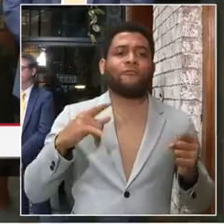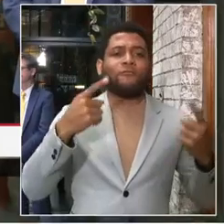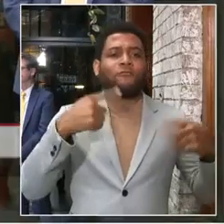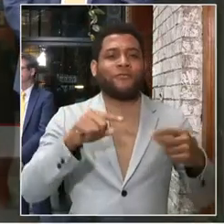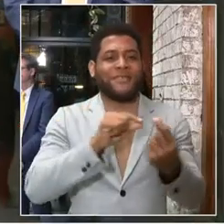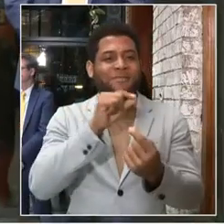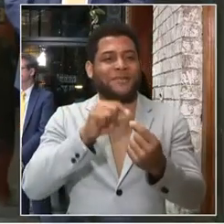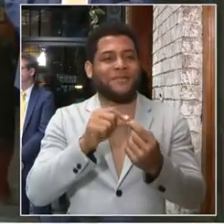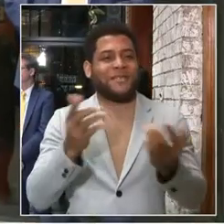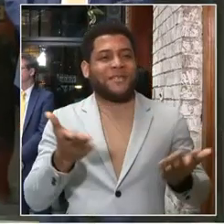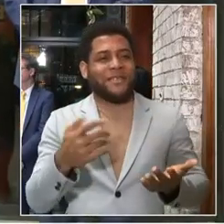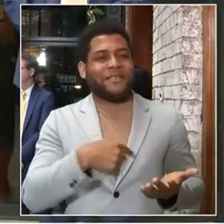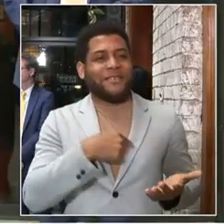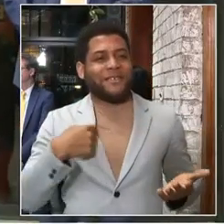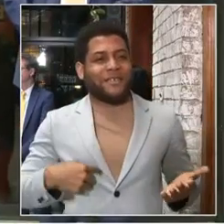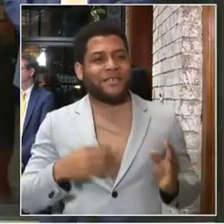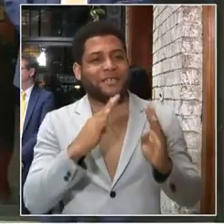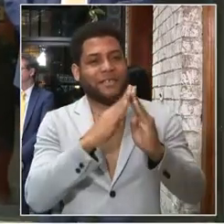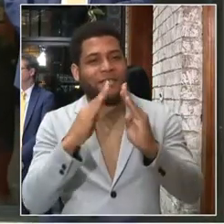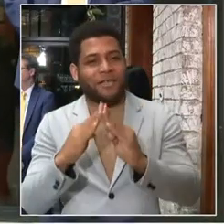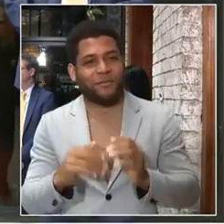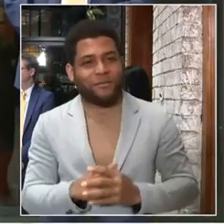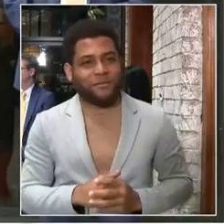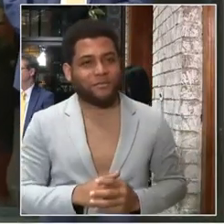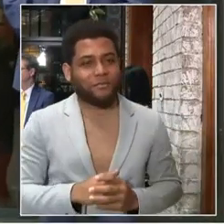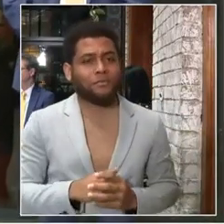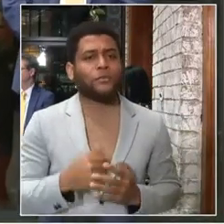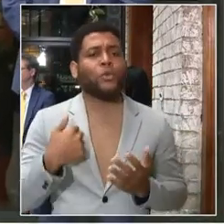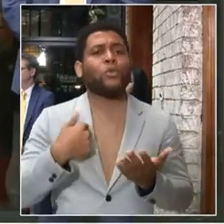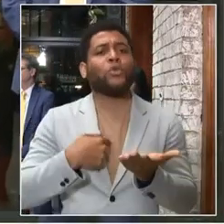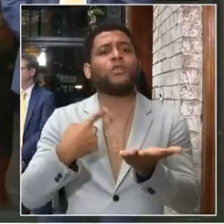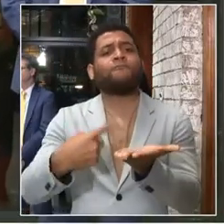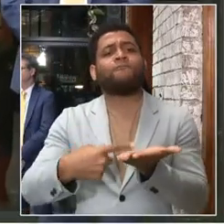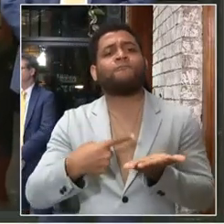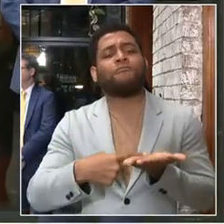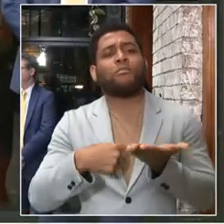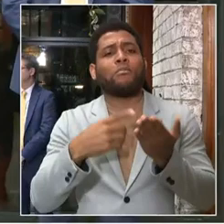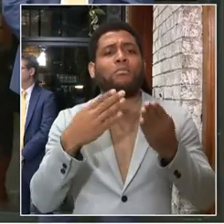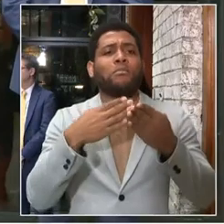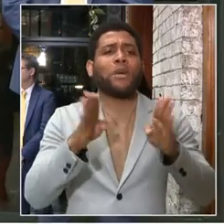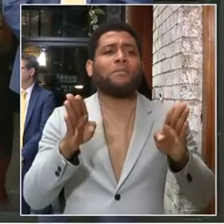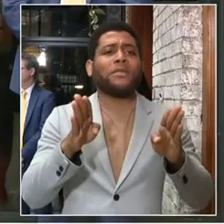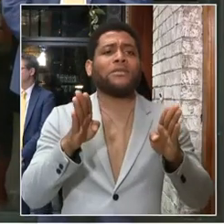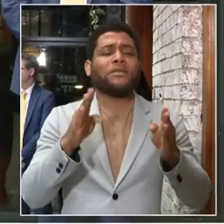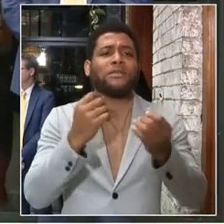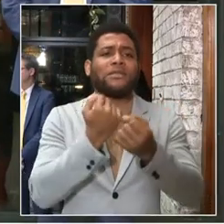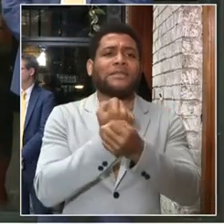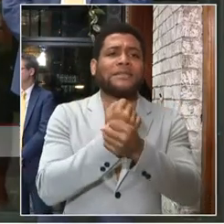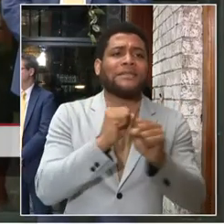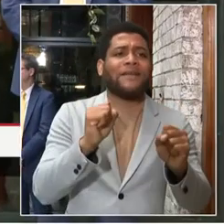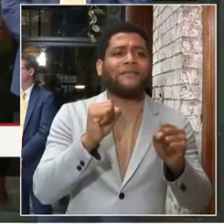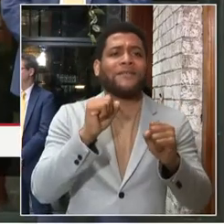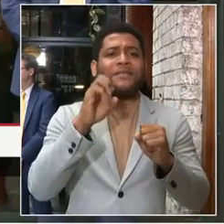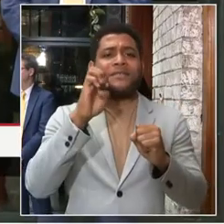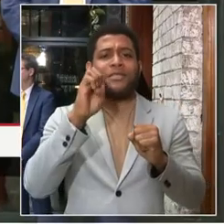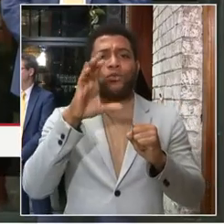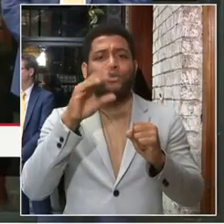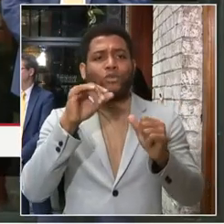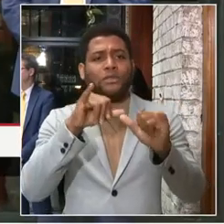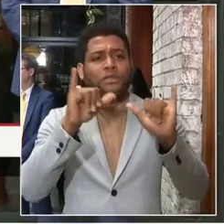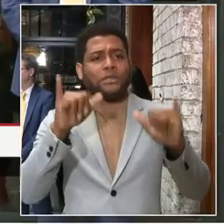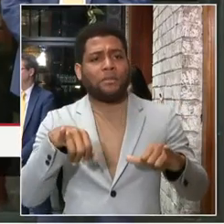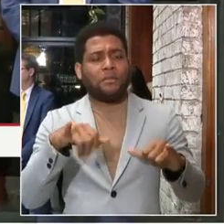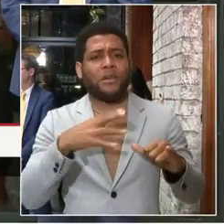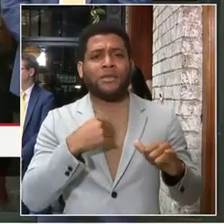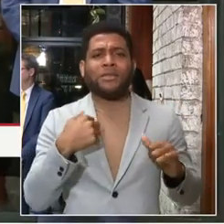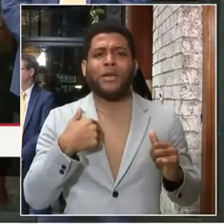and had a discussion about the district's public safety ecosystem and our great desire that the council